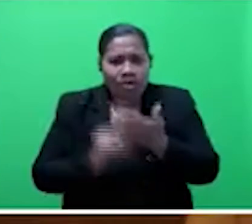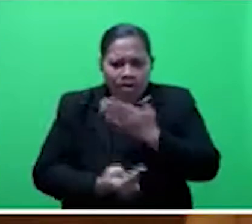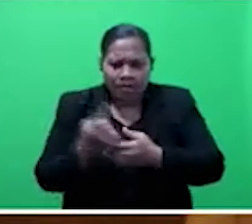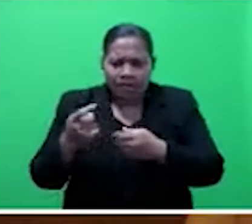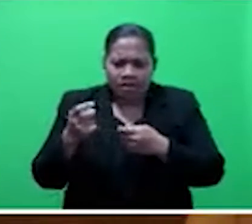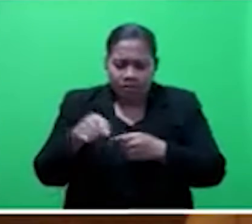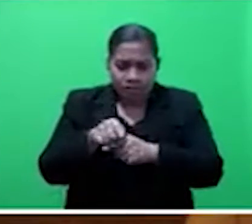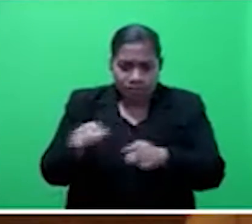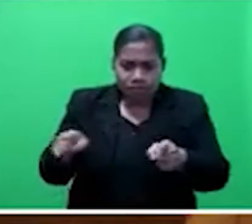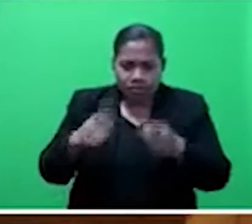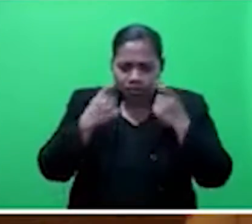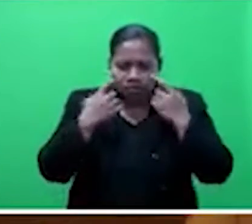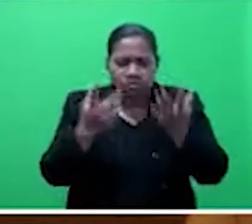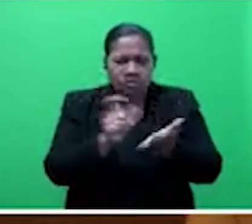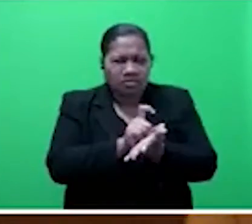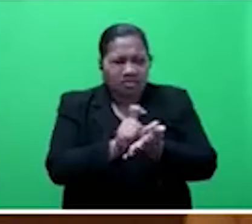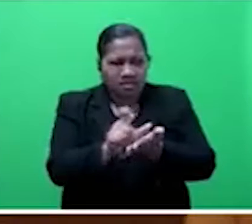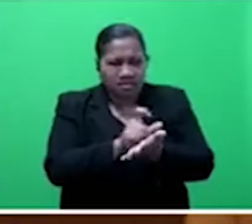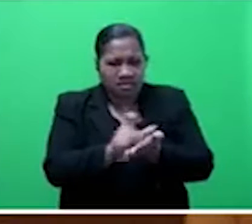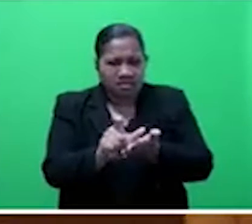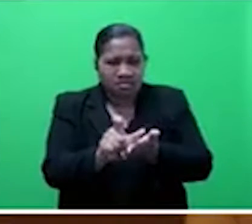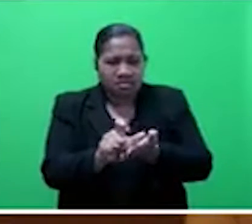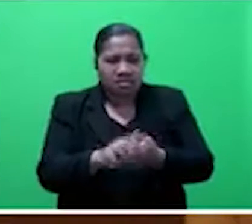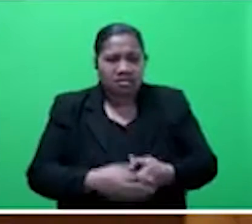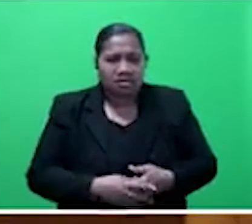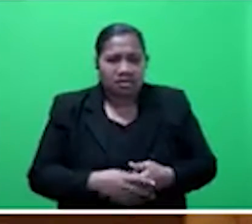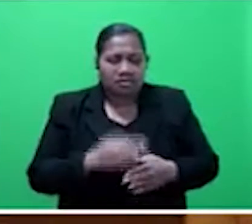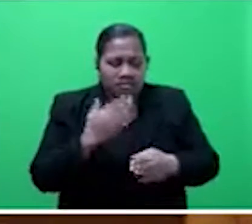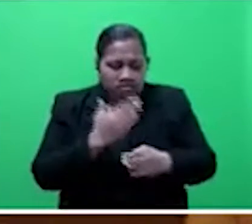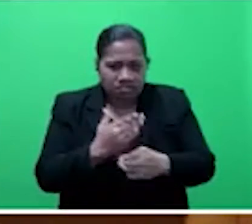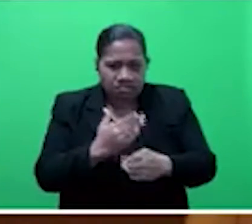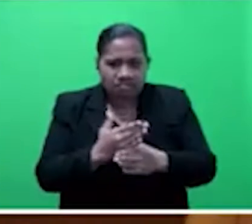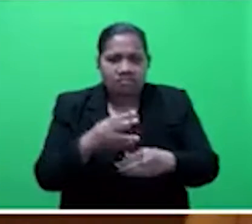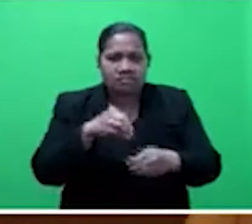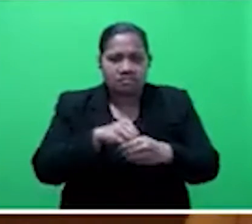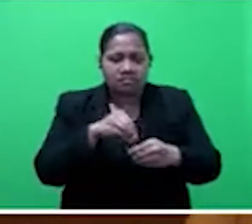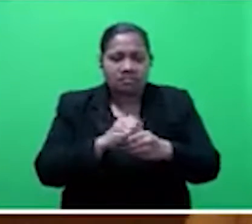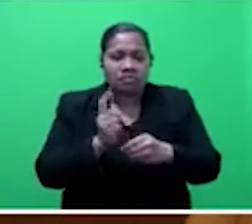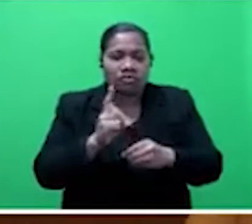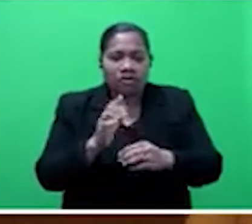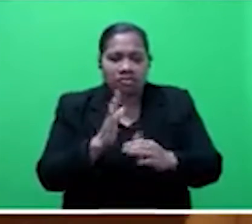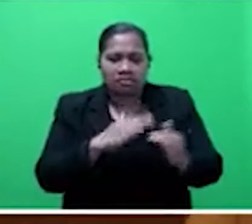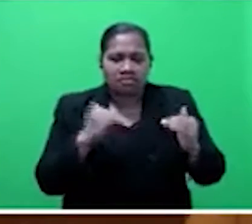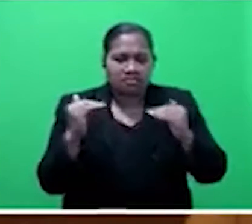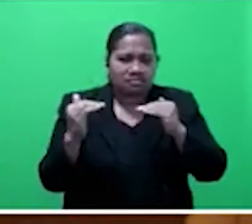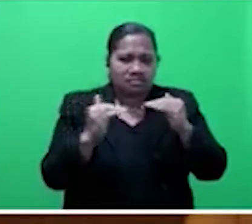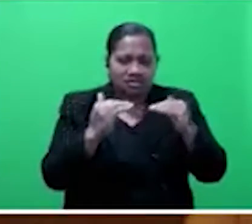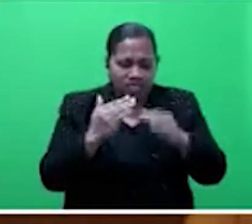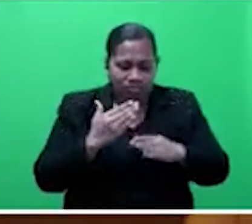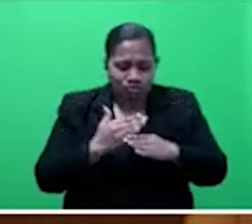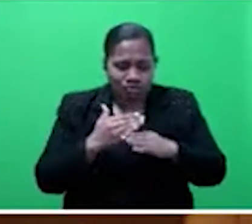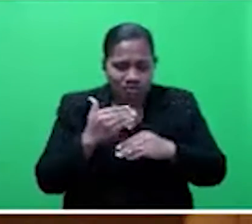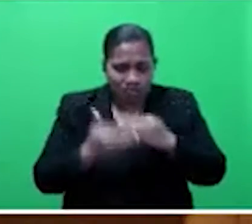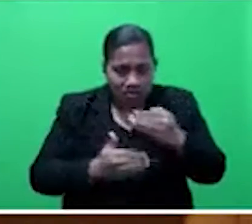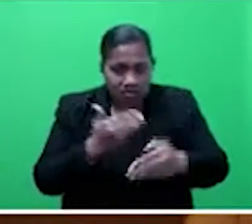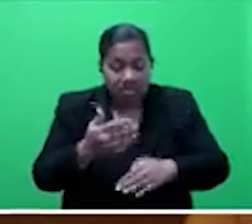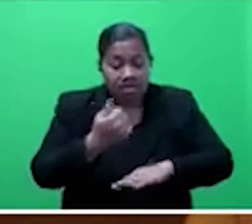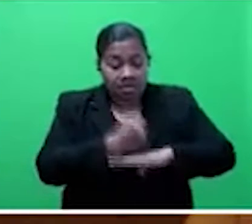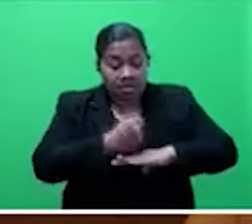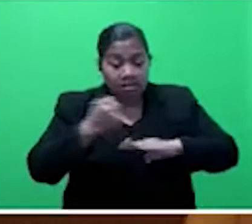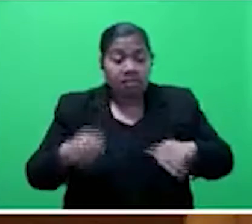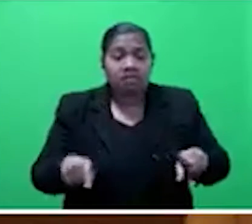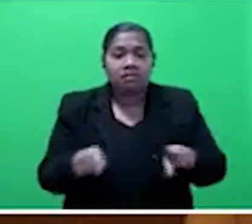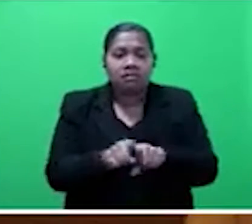process, including standard operating procedures. Mr. Speaker, sir, the government has also committed